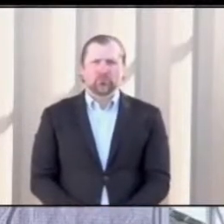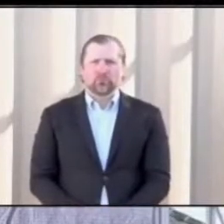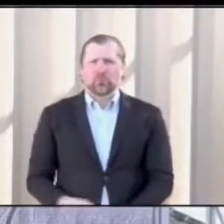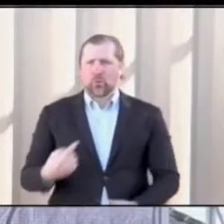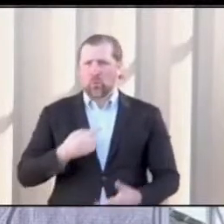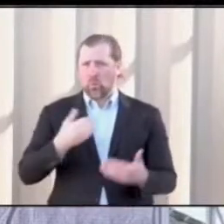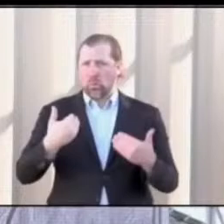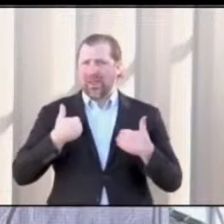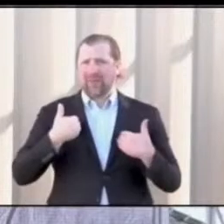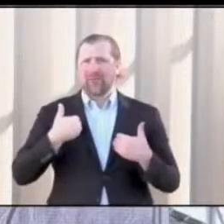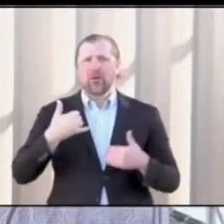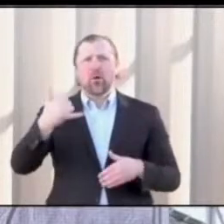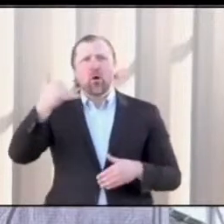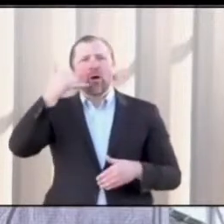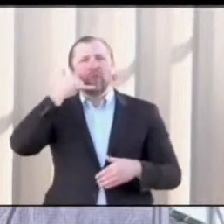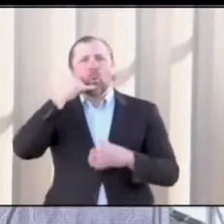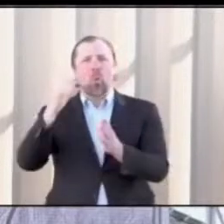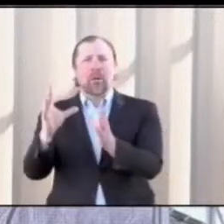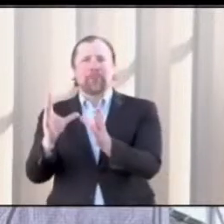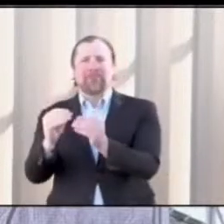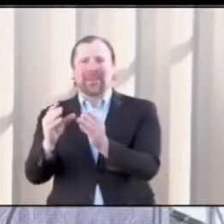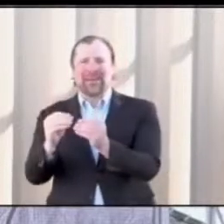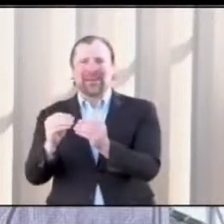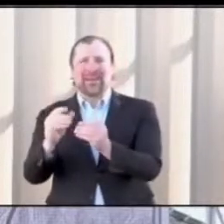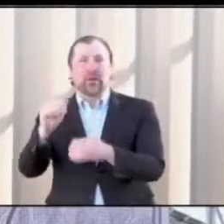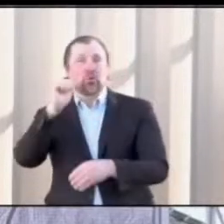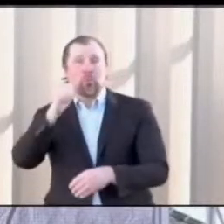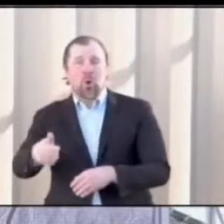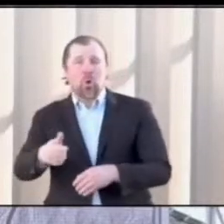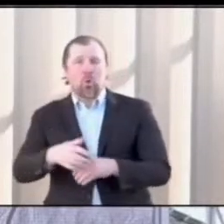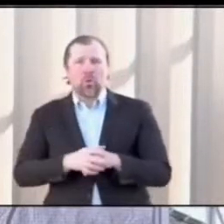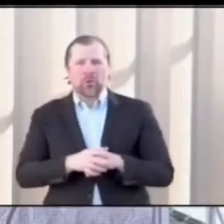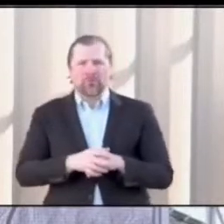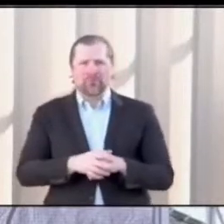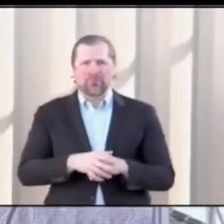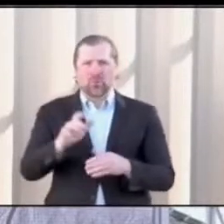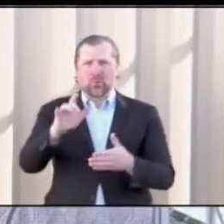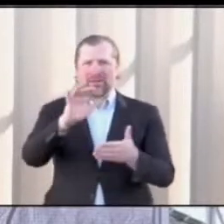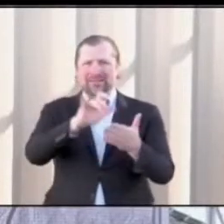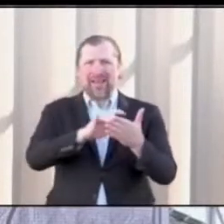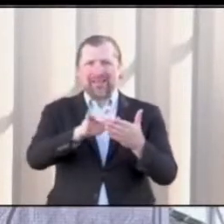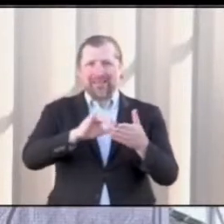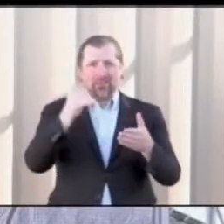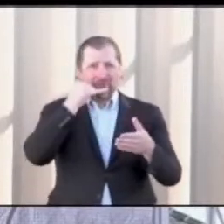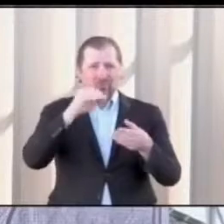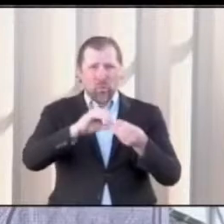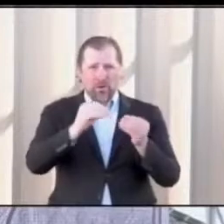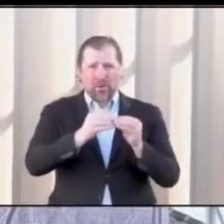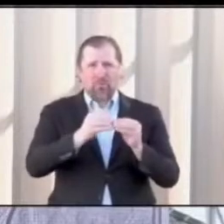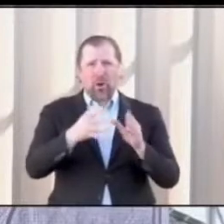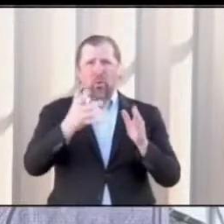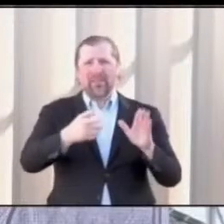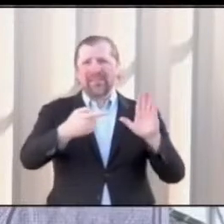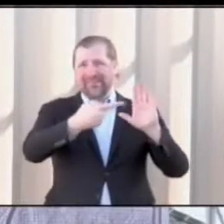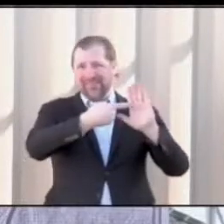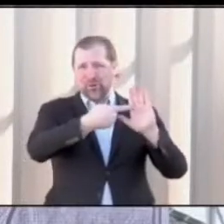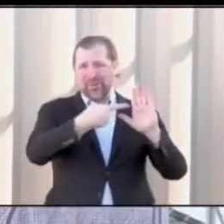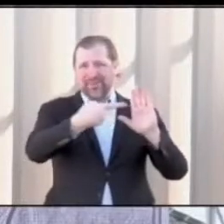We have a telephone town hall. It's tomorrow. You dial in that number, which I'll leave there for a